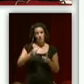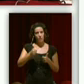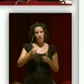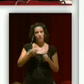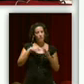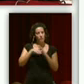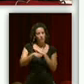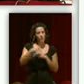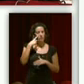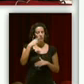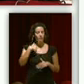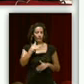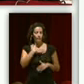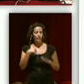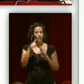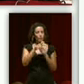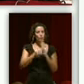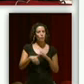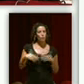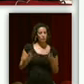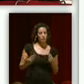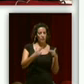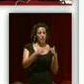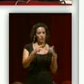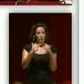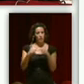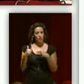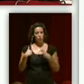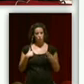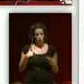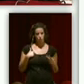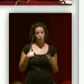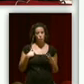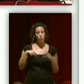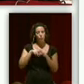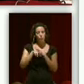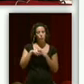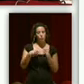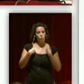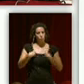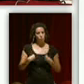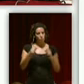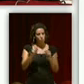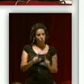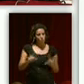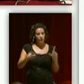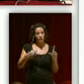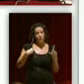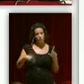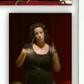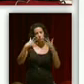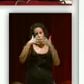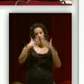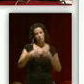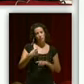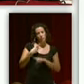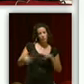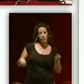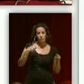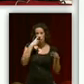when you say I want to develop this or that app, has 2 links with